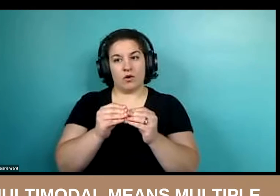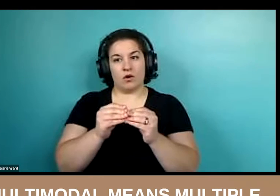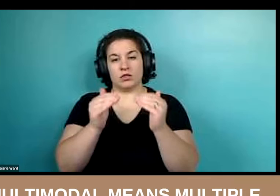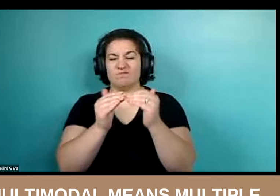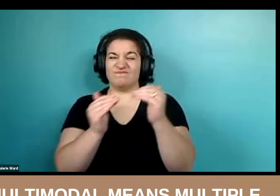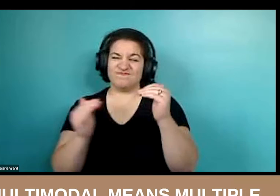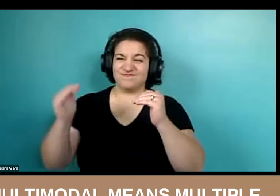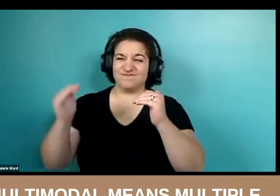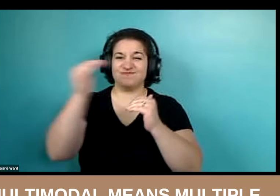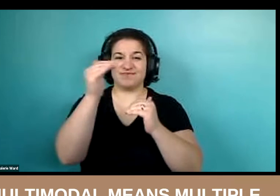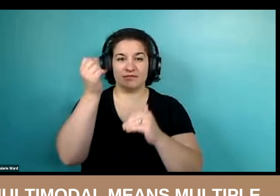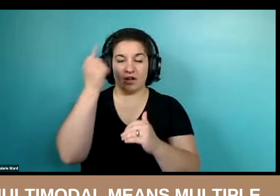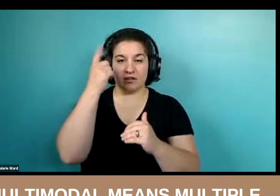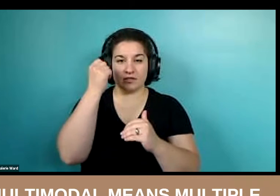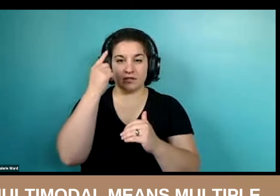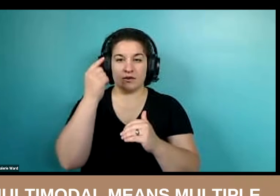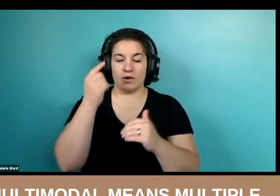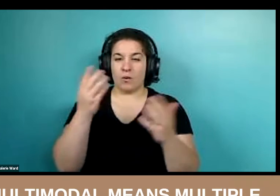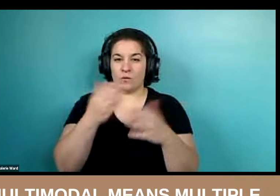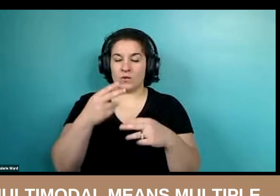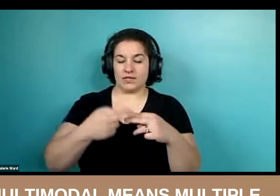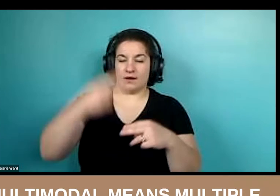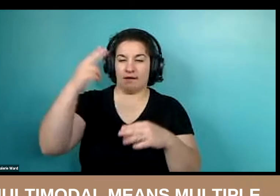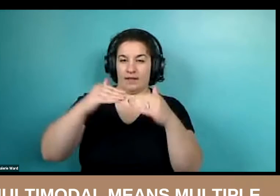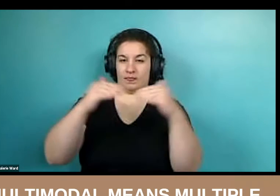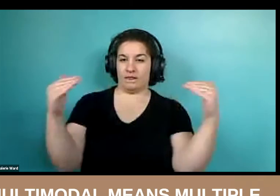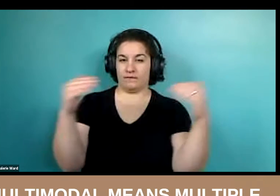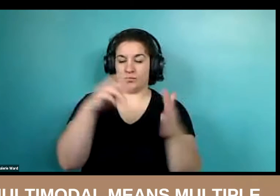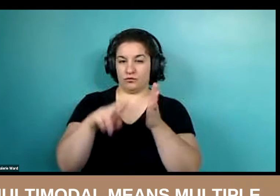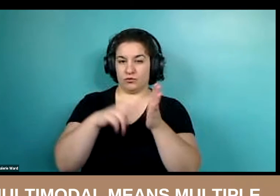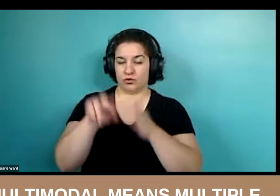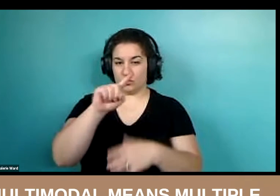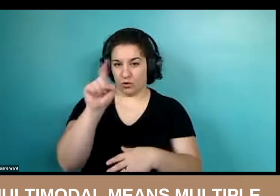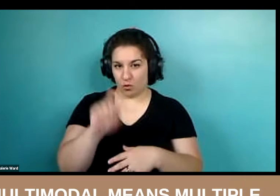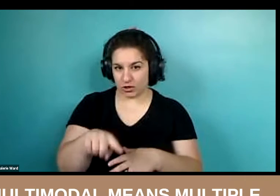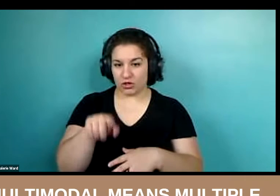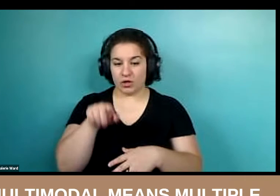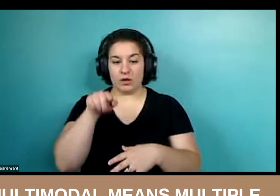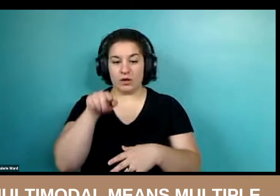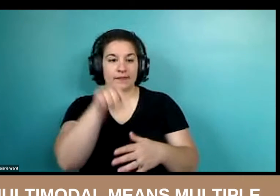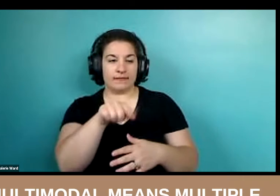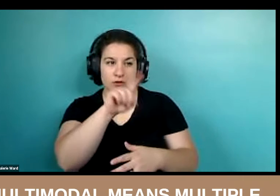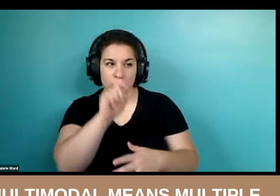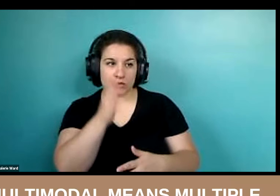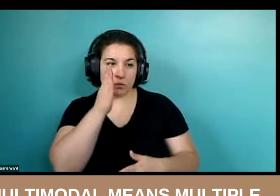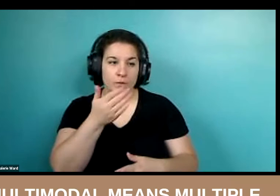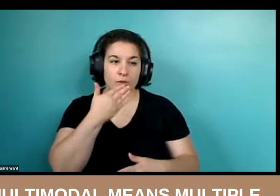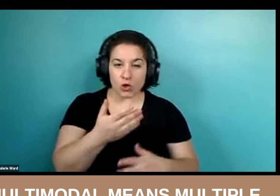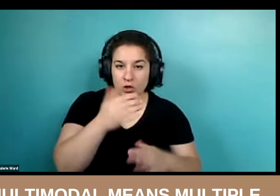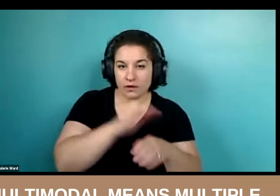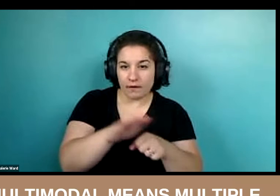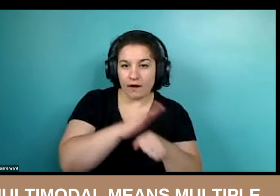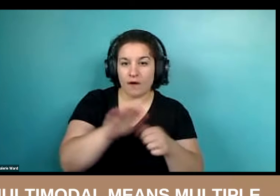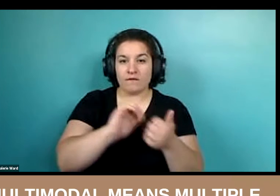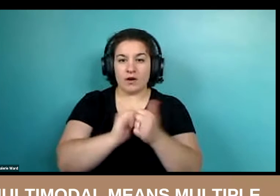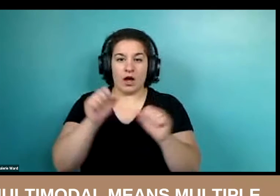understanding what is a high level research question. What can you do here? Is this going to be good enough? How can we really change this and warp